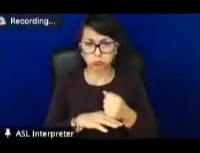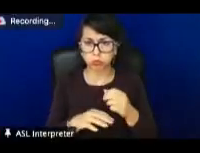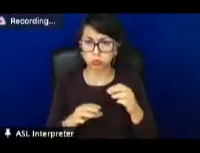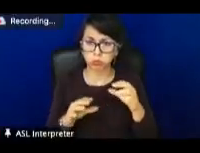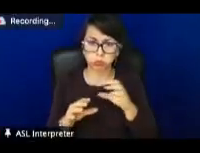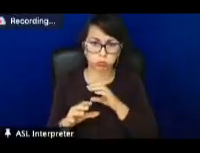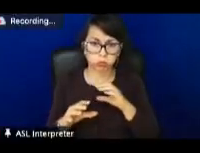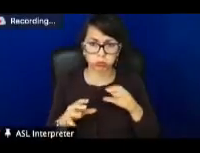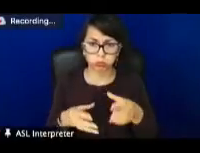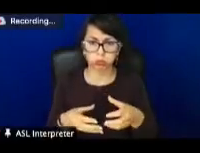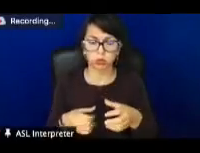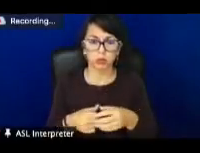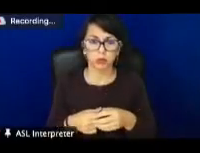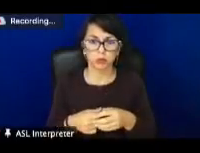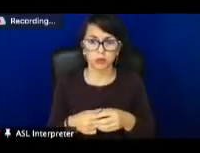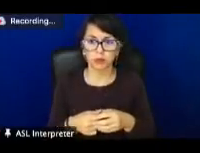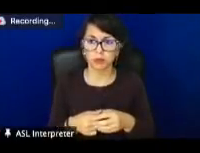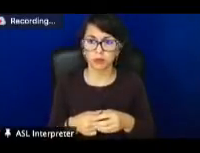What?